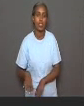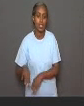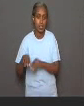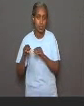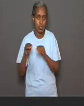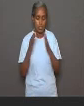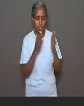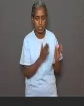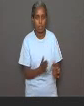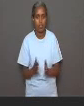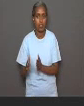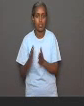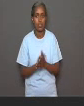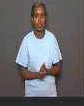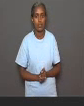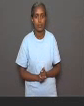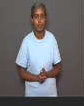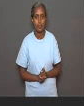Students, let's get ready.